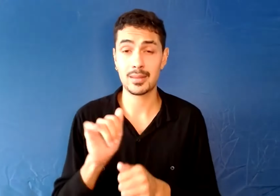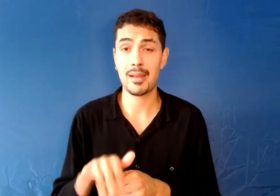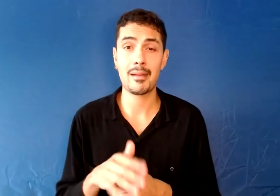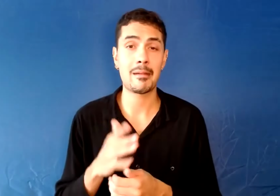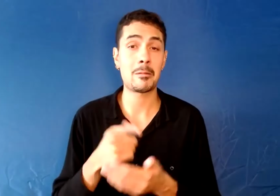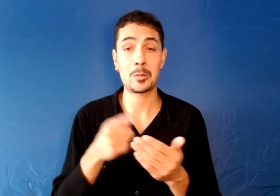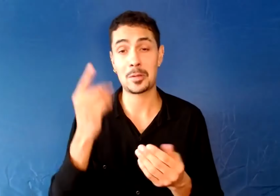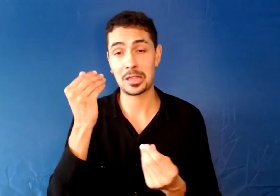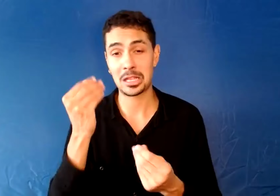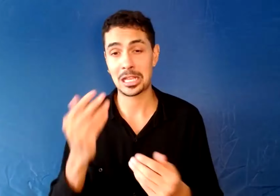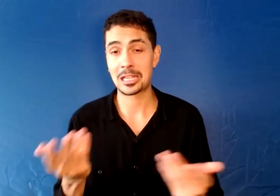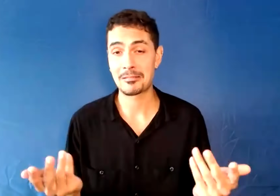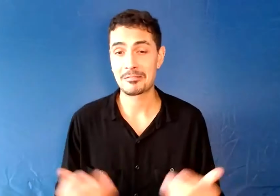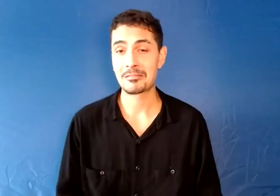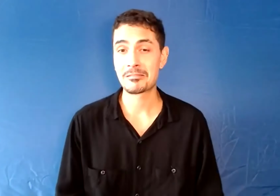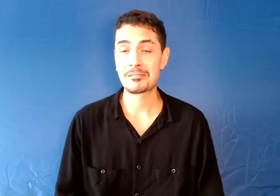think?